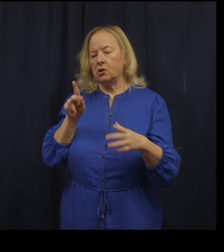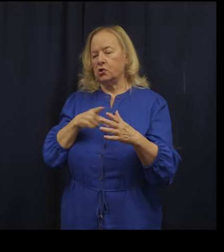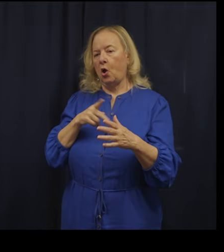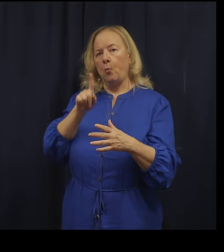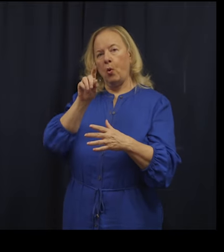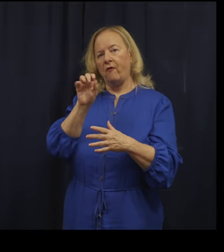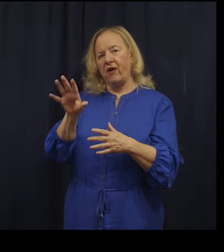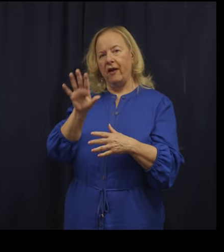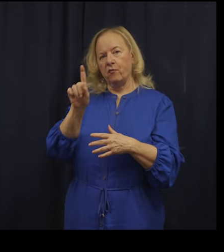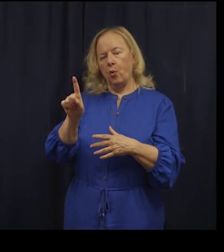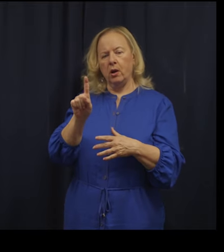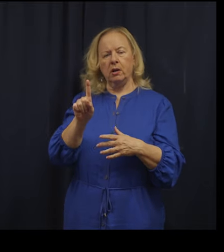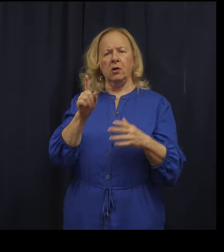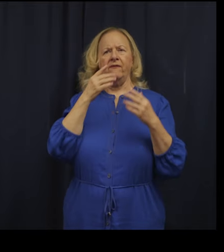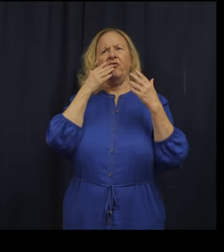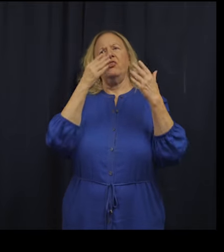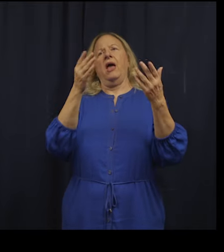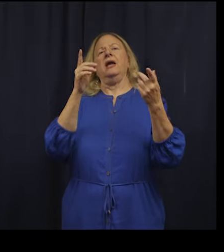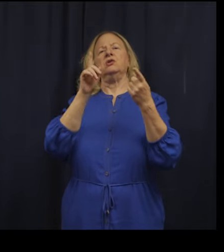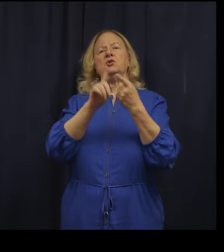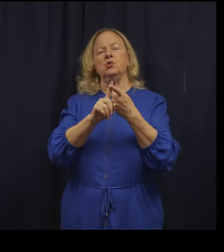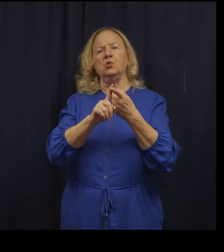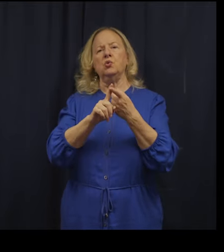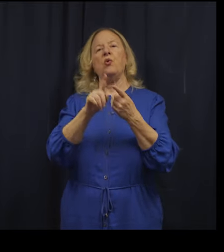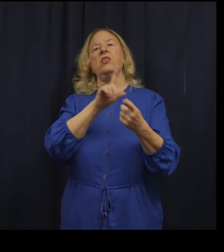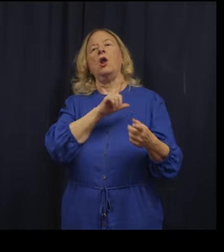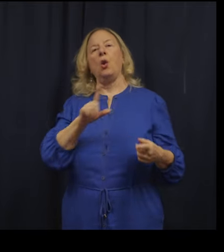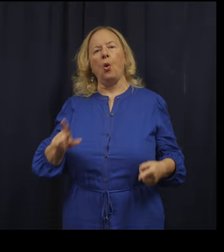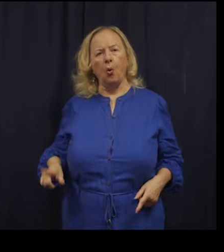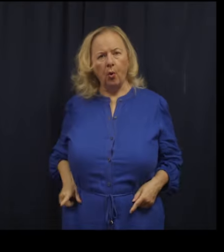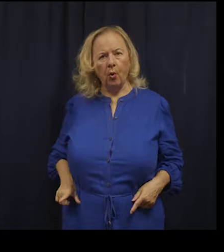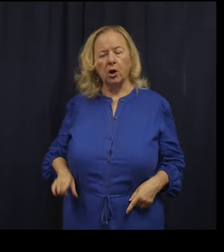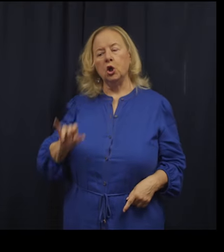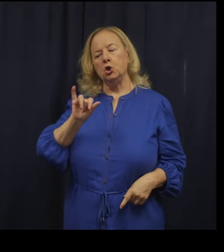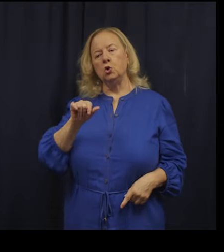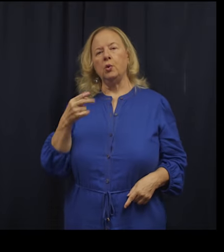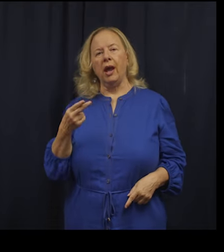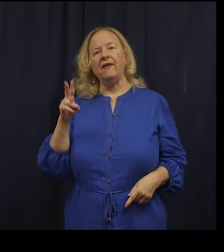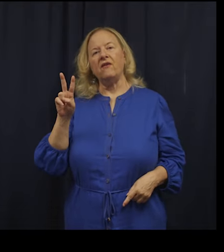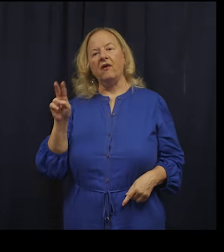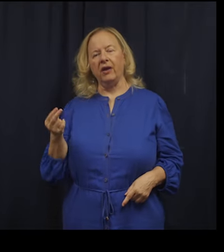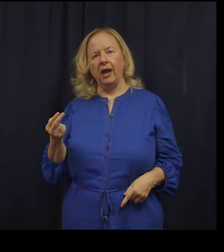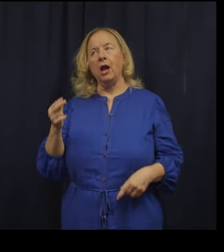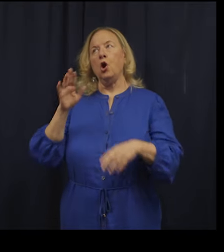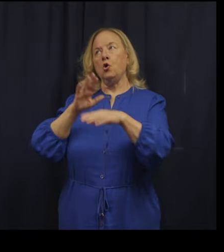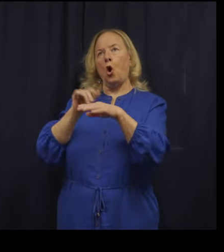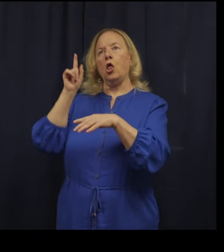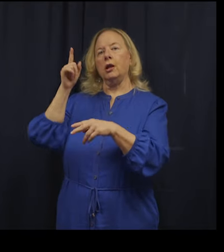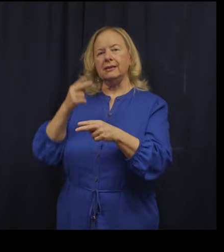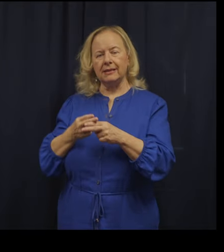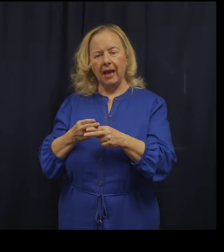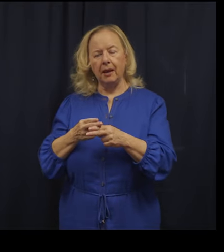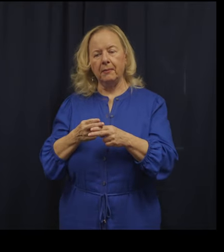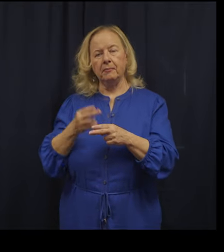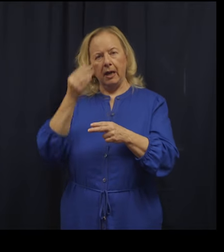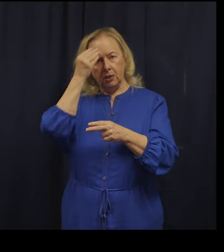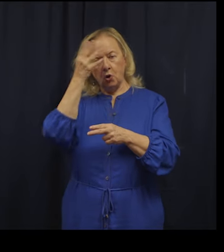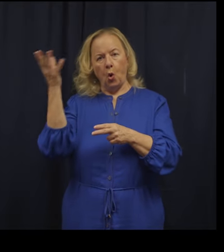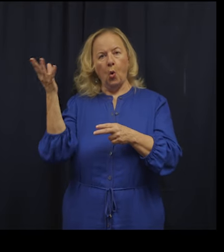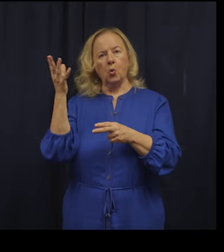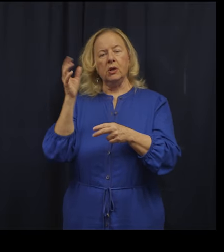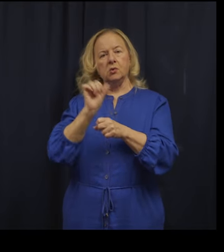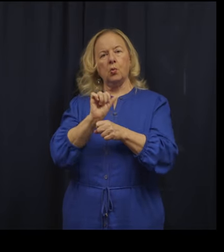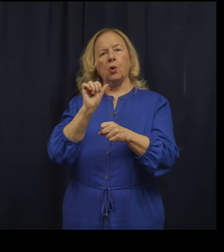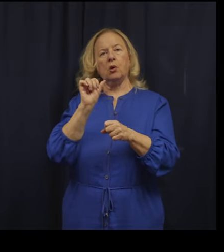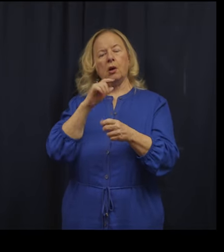Psalm 105:1. Oh, give thanks unto the Lord, the Yud-Heh-Vav-Heh, call upon his name, make known his deeds among